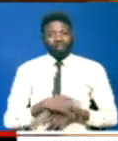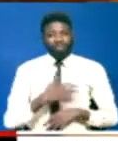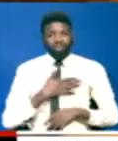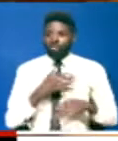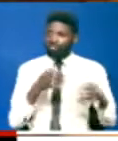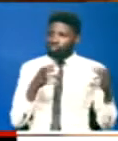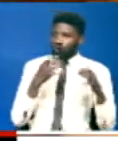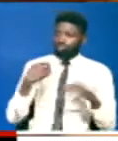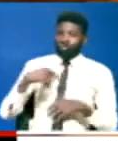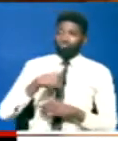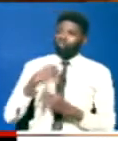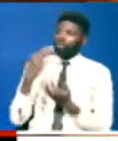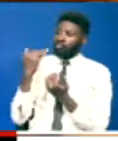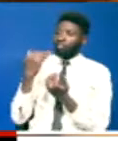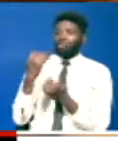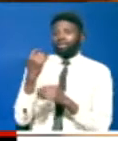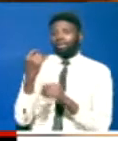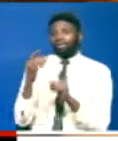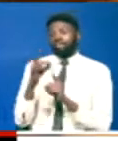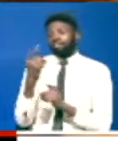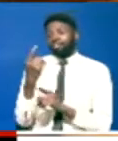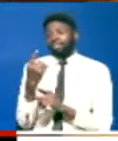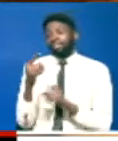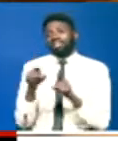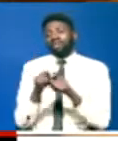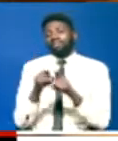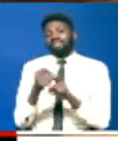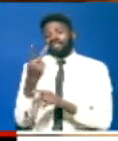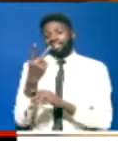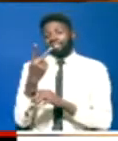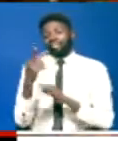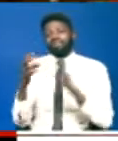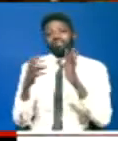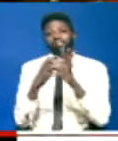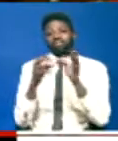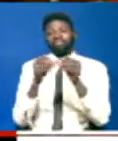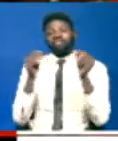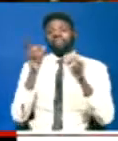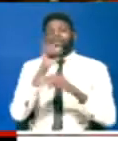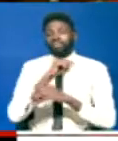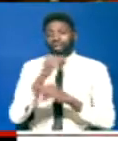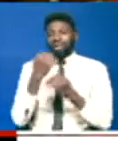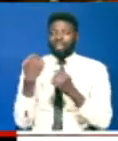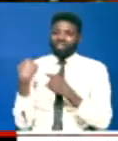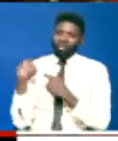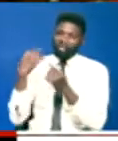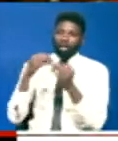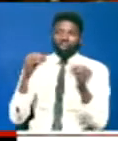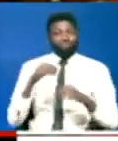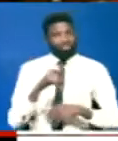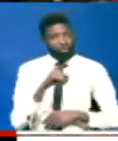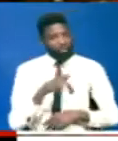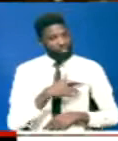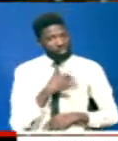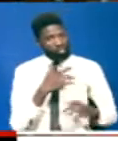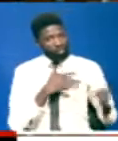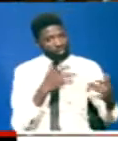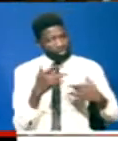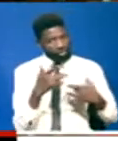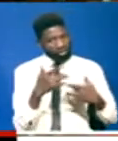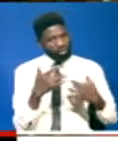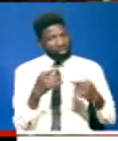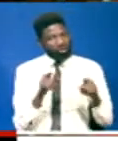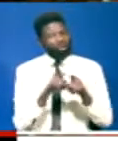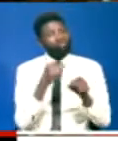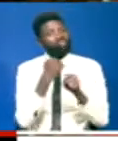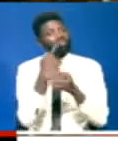expected by first or second it will have been published. It has taken too long. Is it concerning you, and what are you doing about it? It is